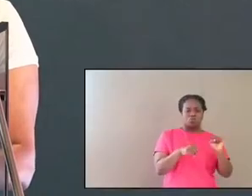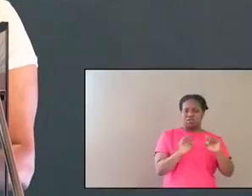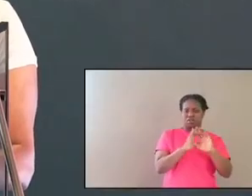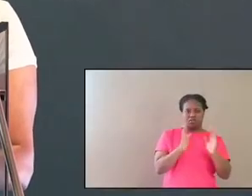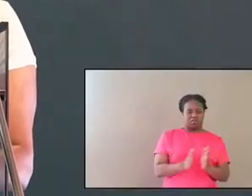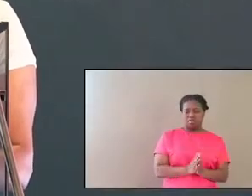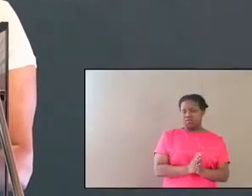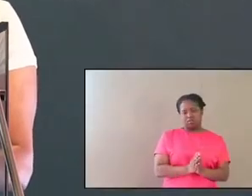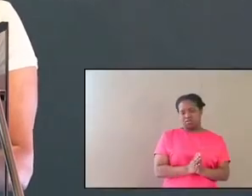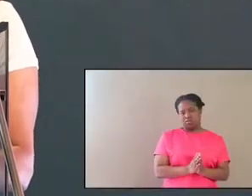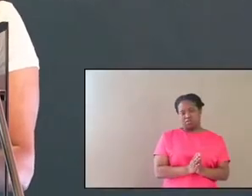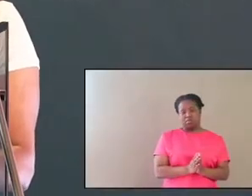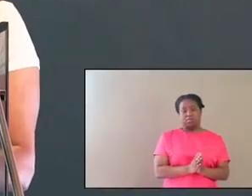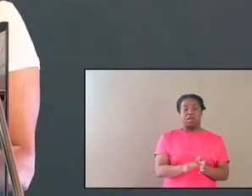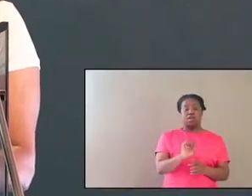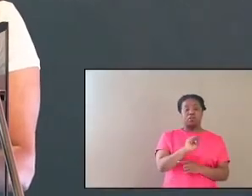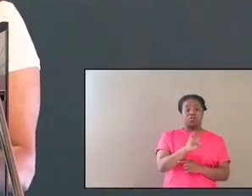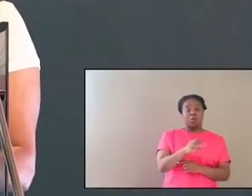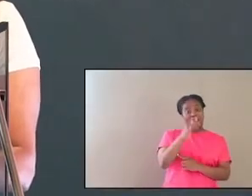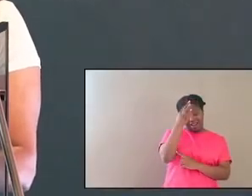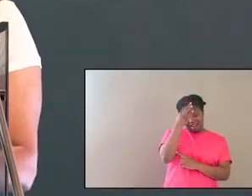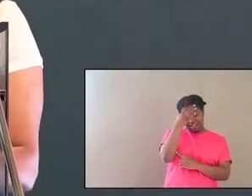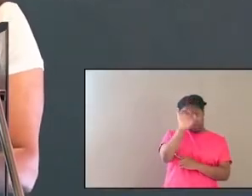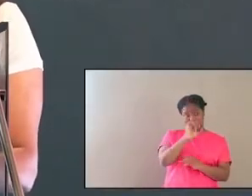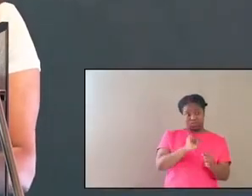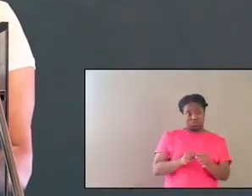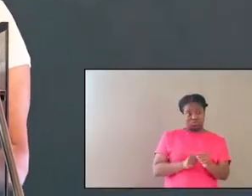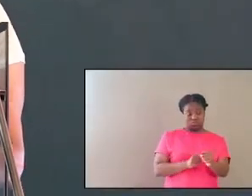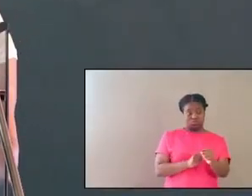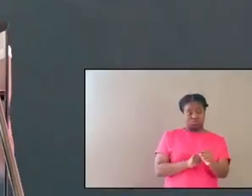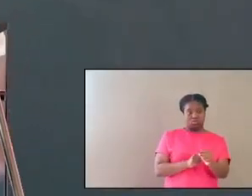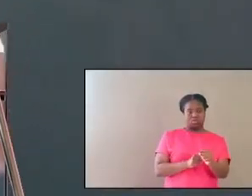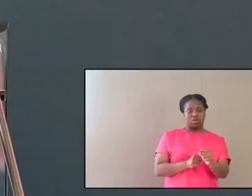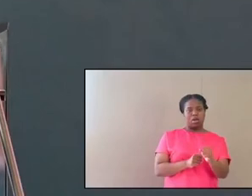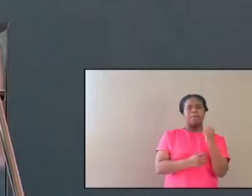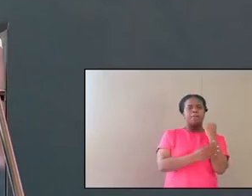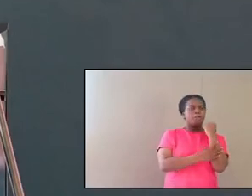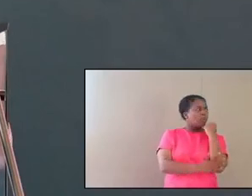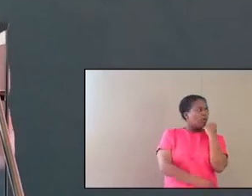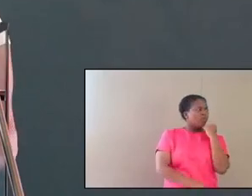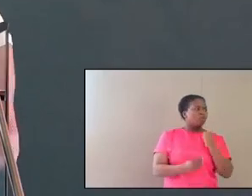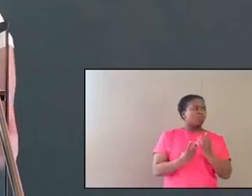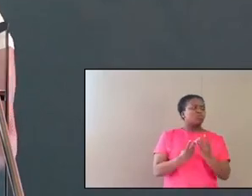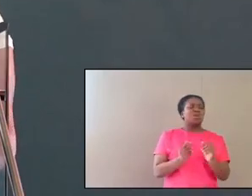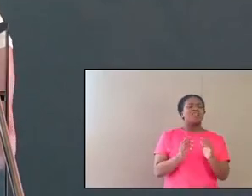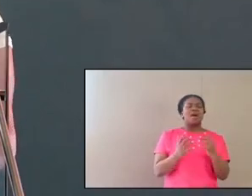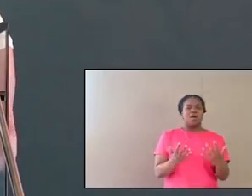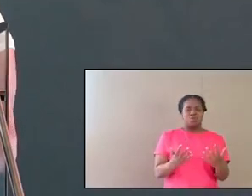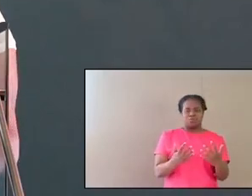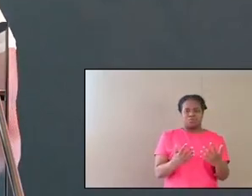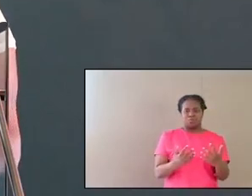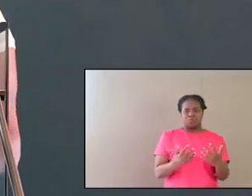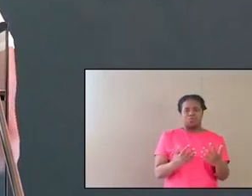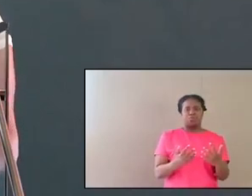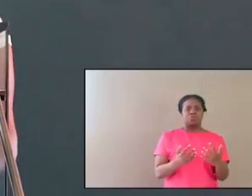So the broad government strategy and commitment in addressing poverty and the challenges that came